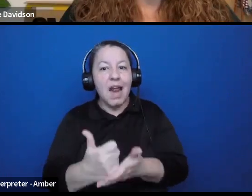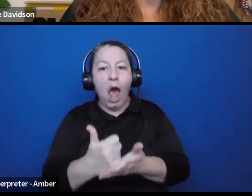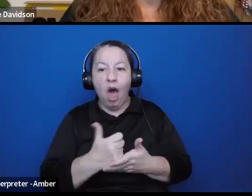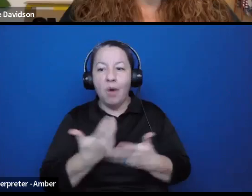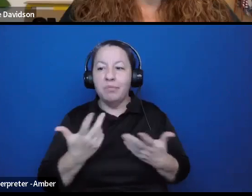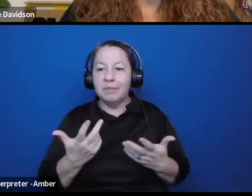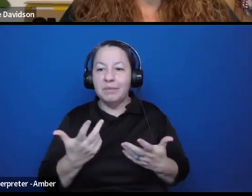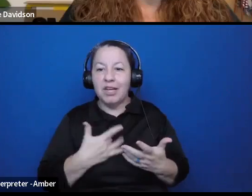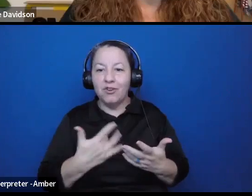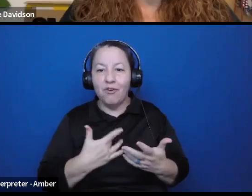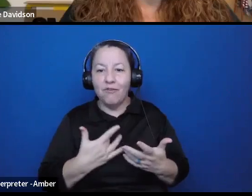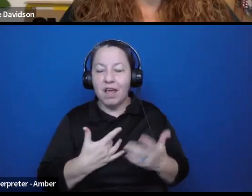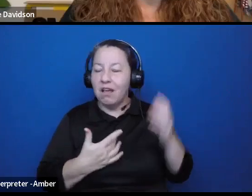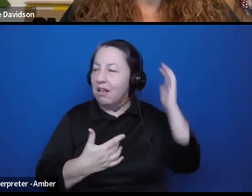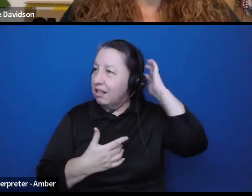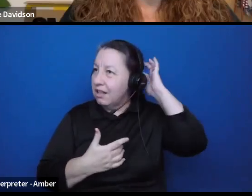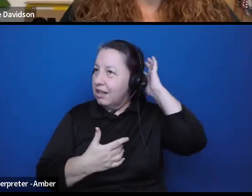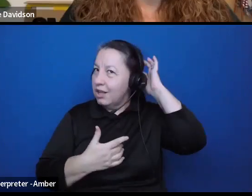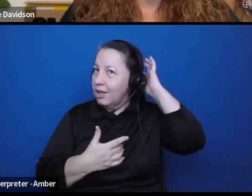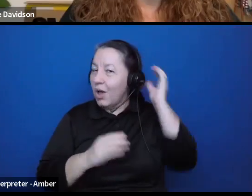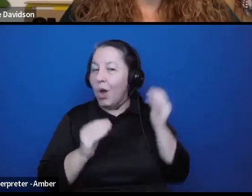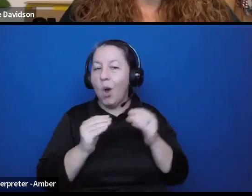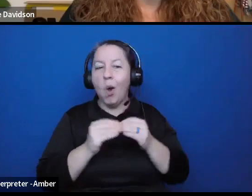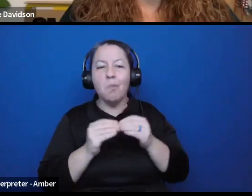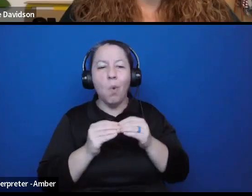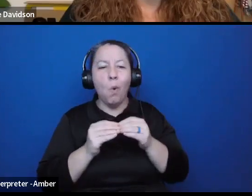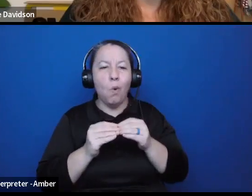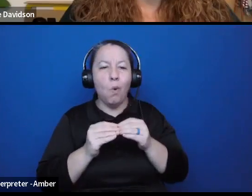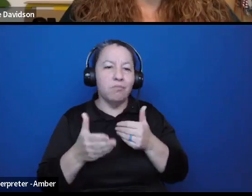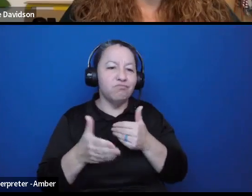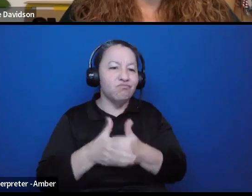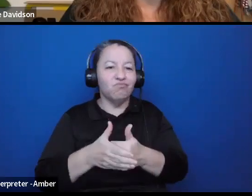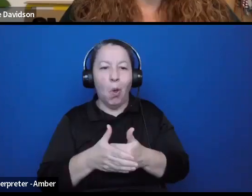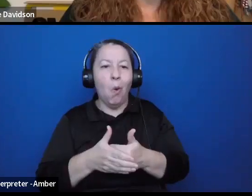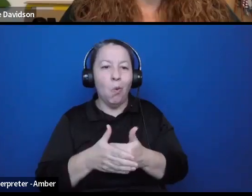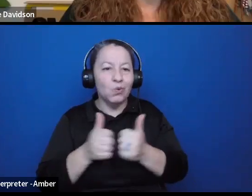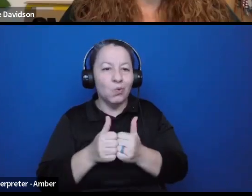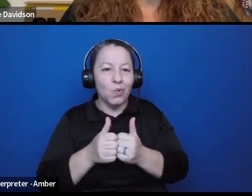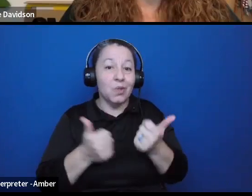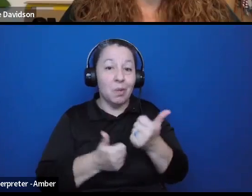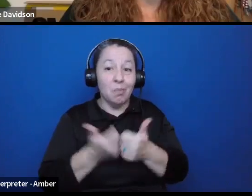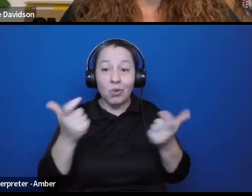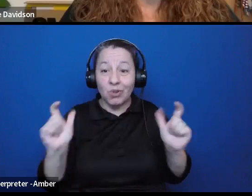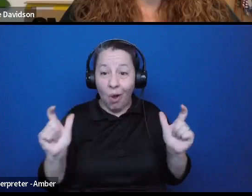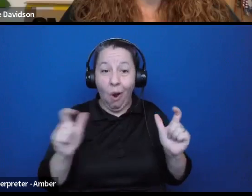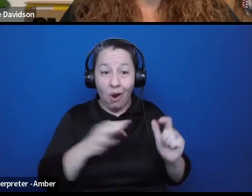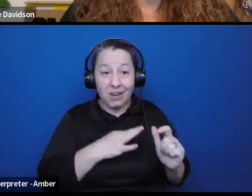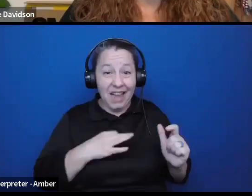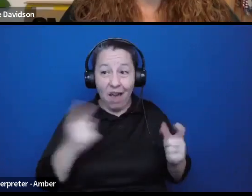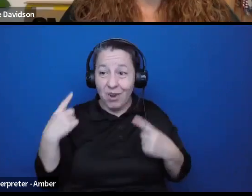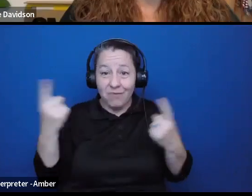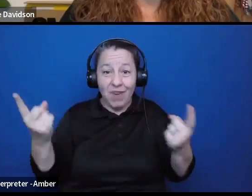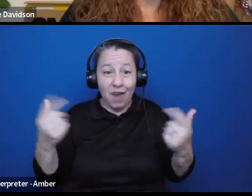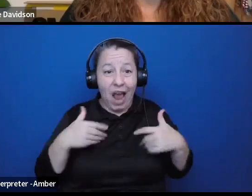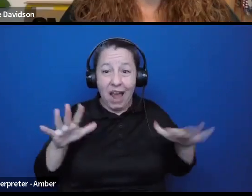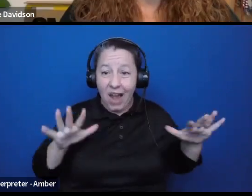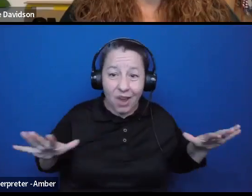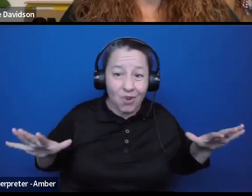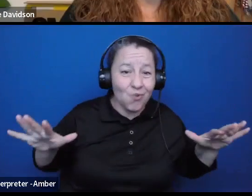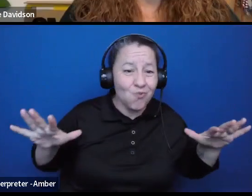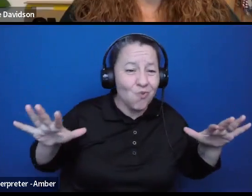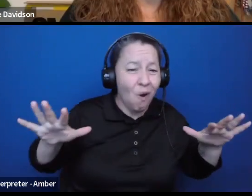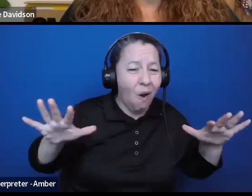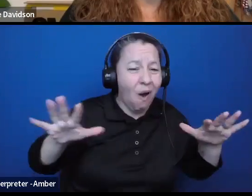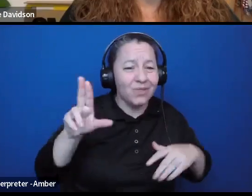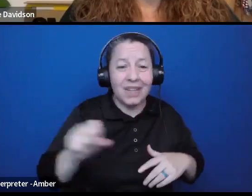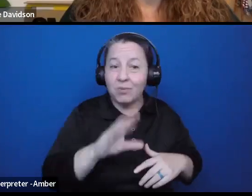closer to, you know, the largest staff we've ever had and across the country, because we've never had a staff like this that's been